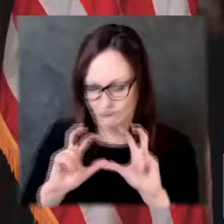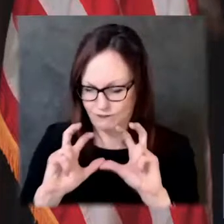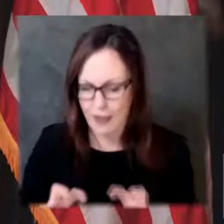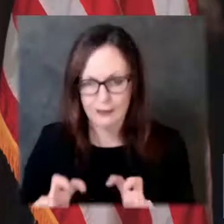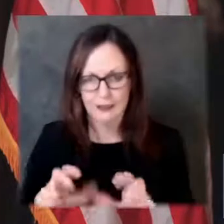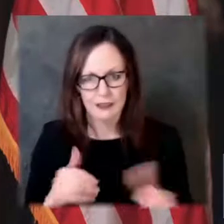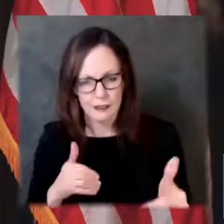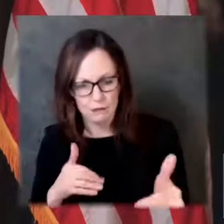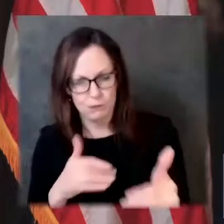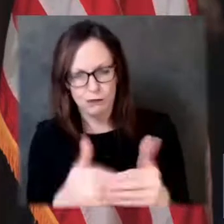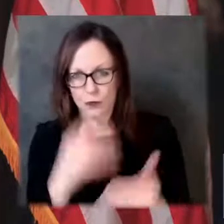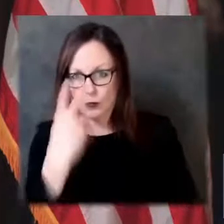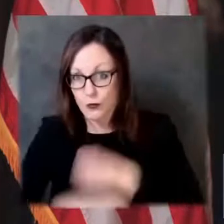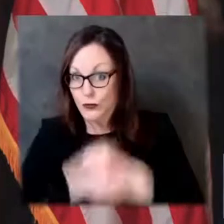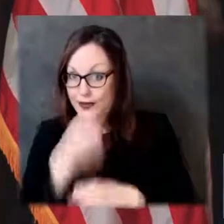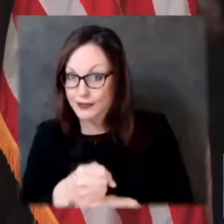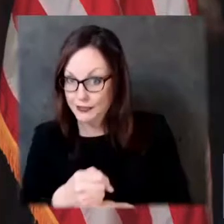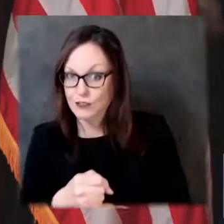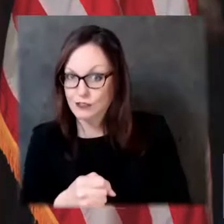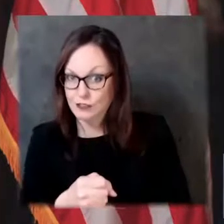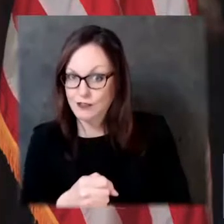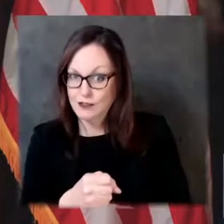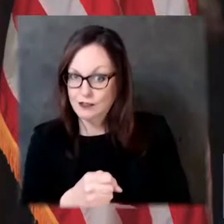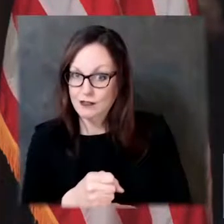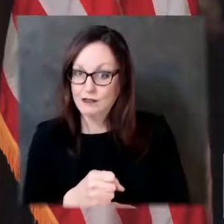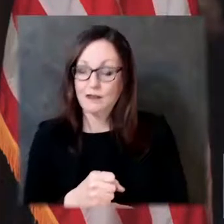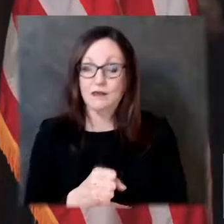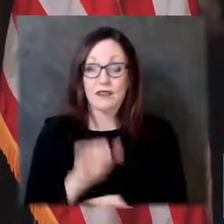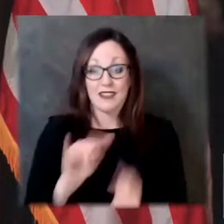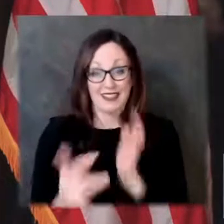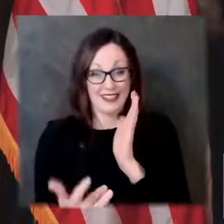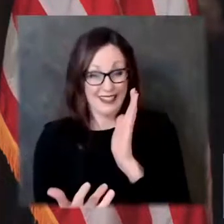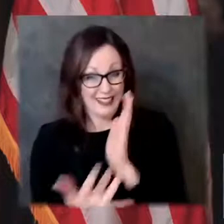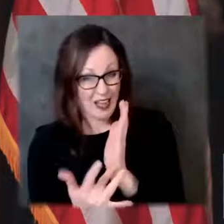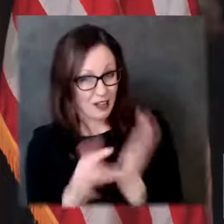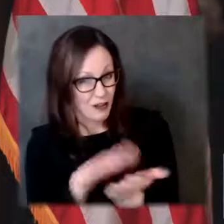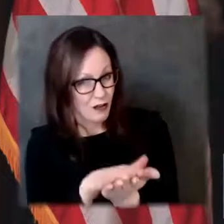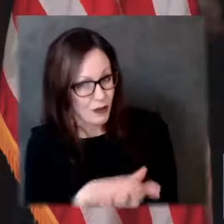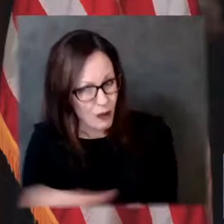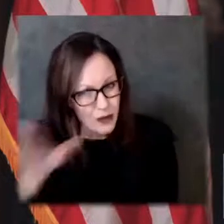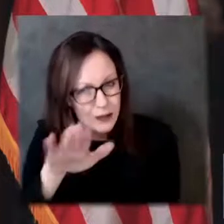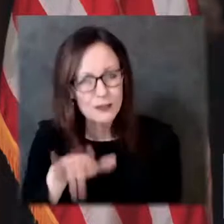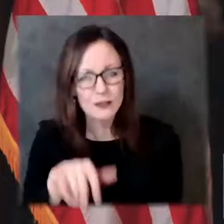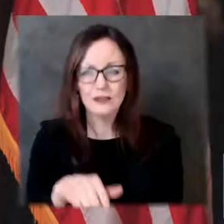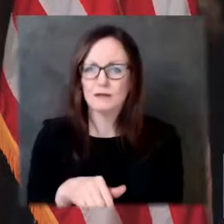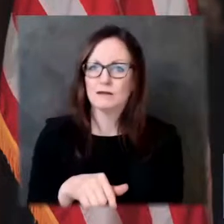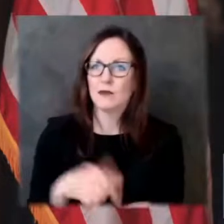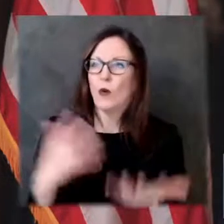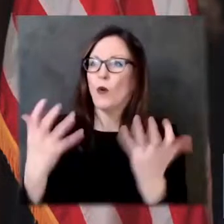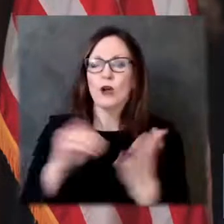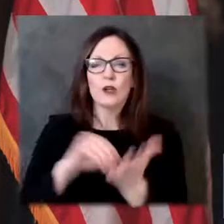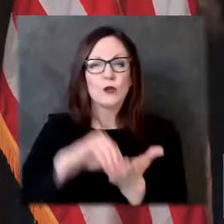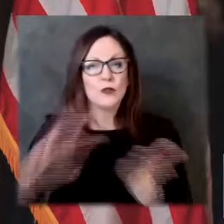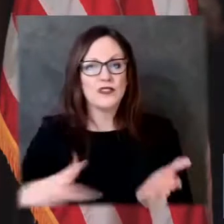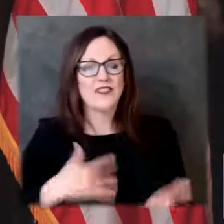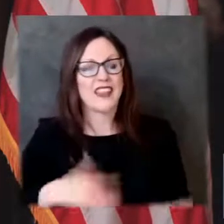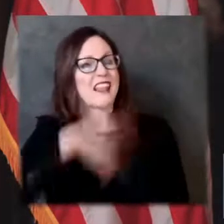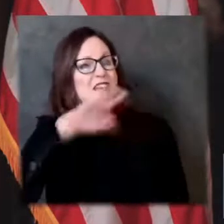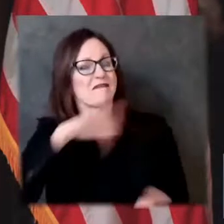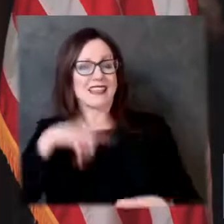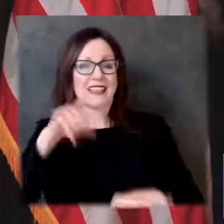million investment over the next 2 years. But we also have to make sure higher education is something that's